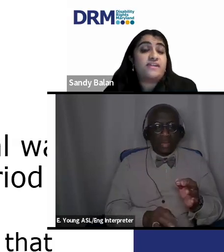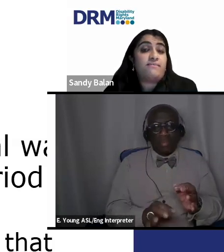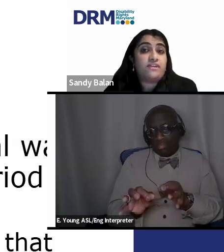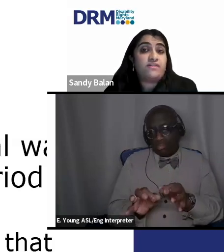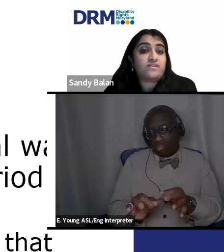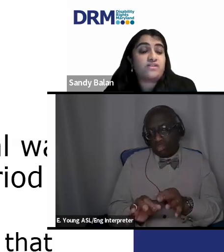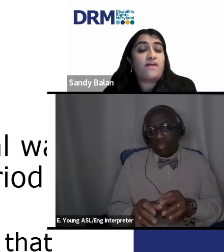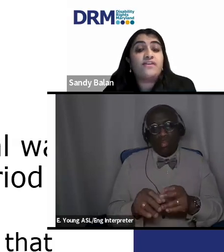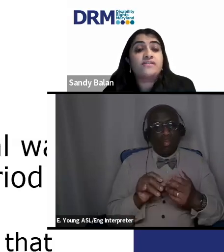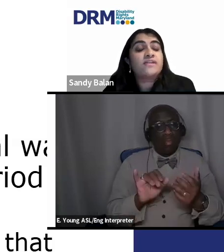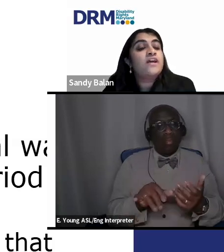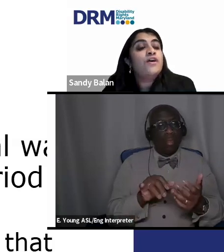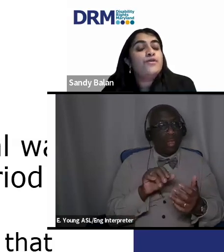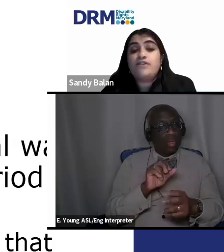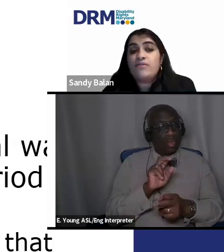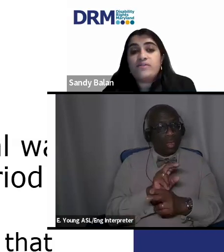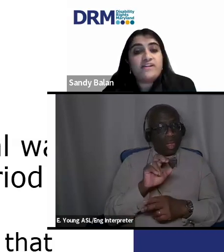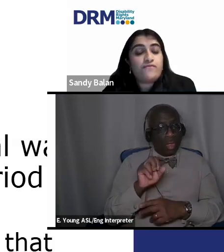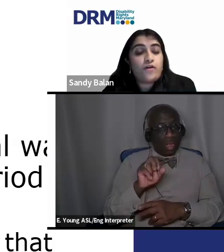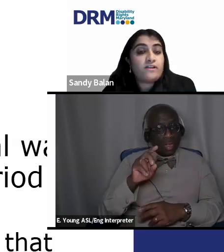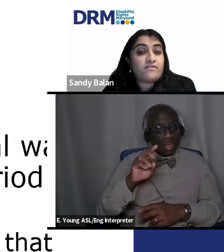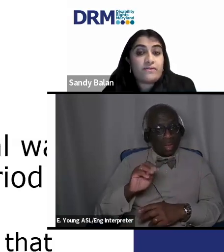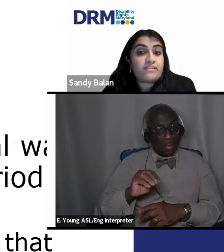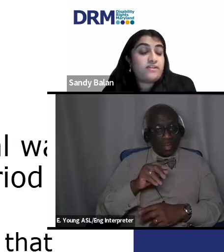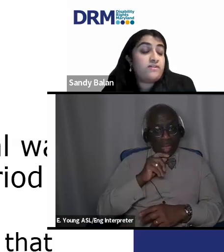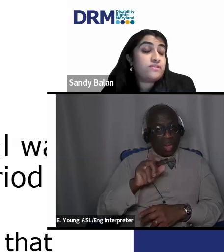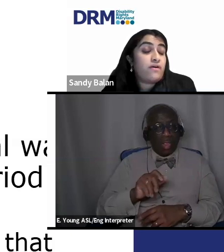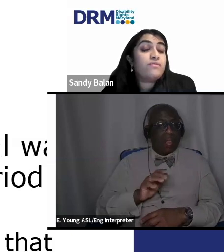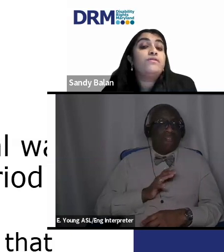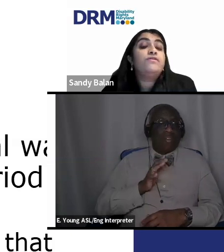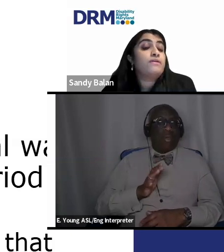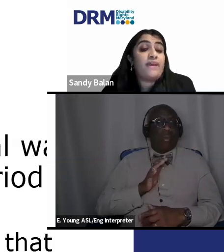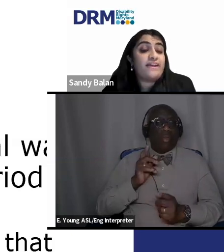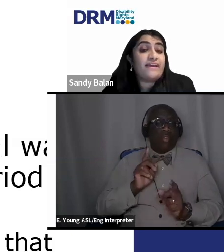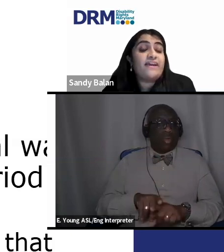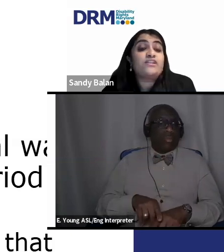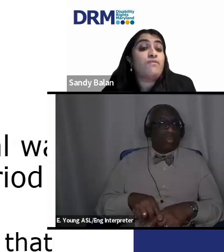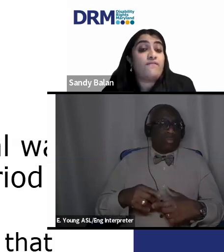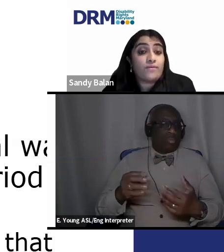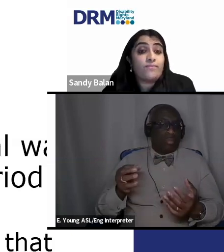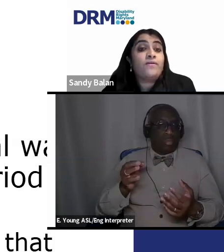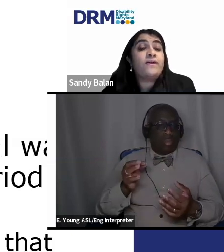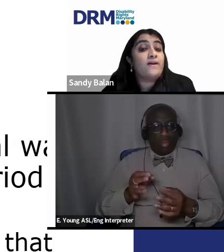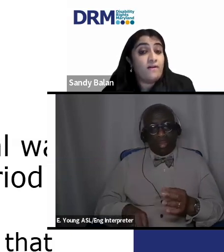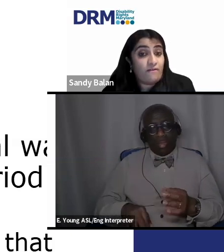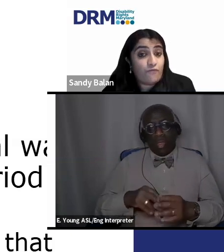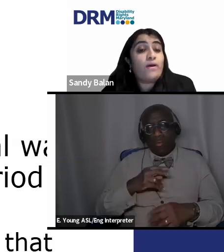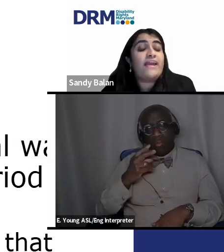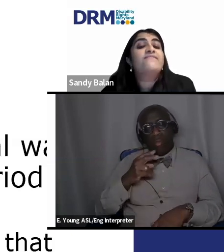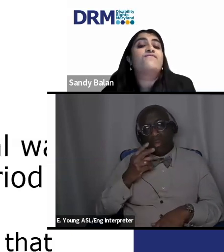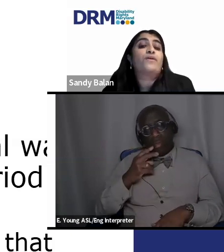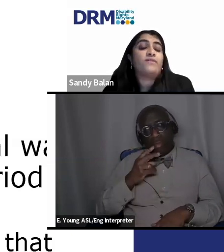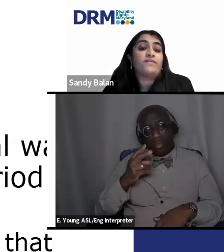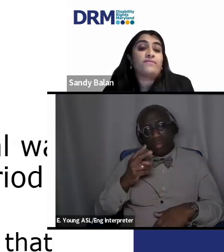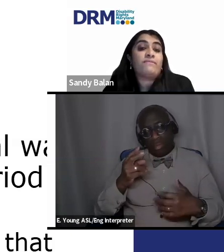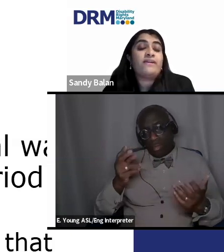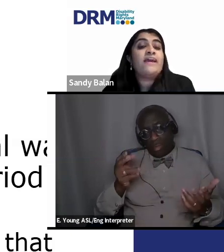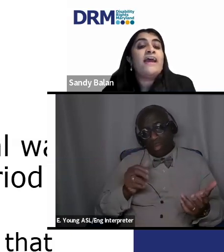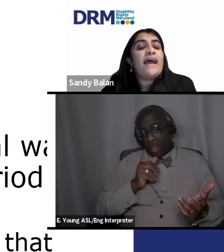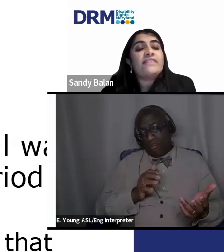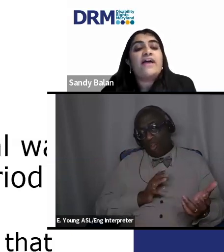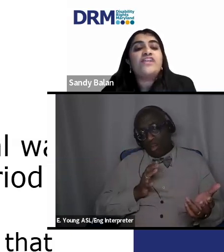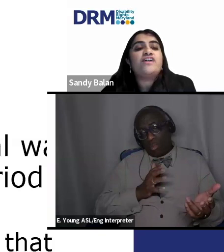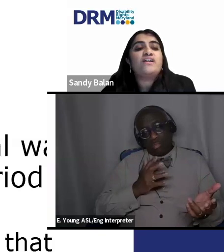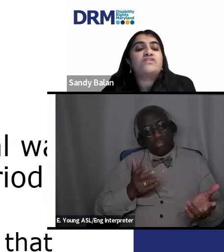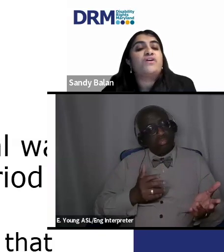using SDM at the doctor's office, you don't need a formal agreement to do so. You can make it into a verbal, informal